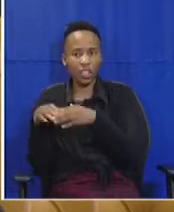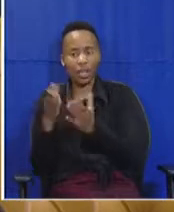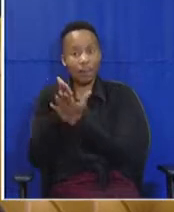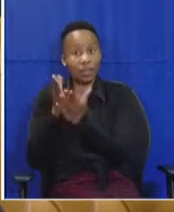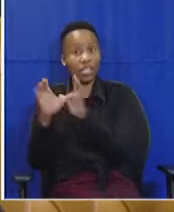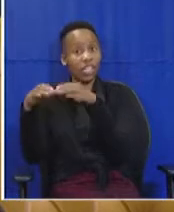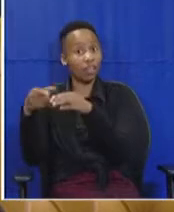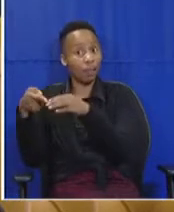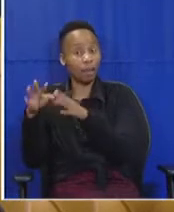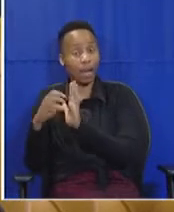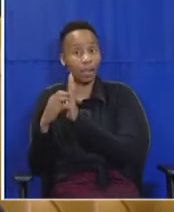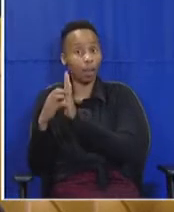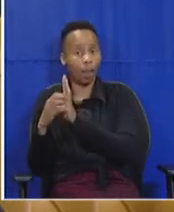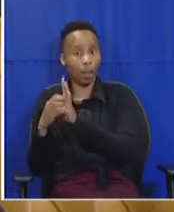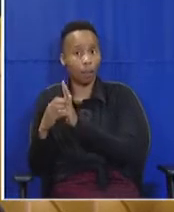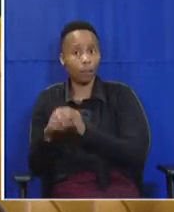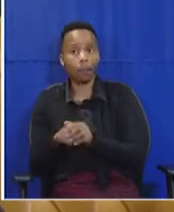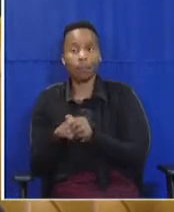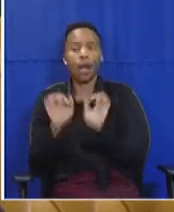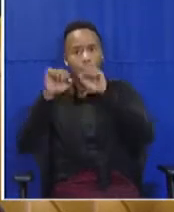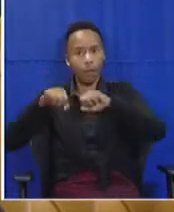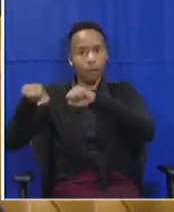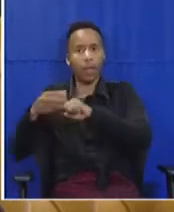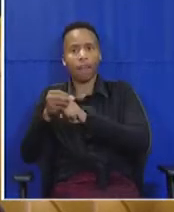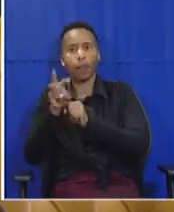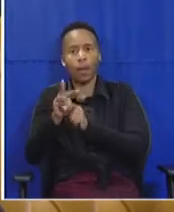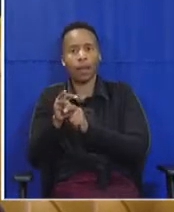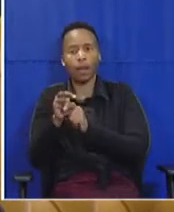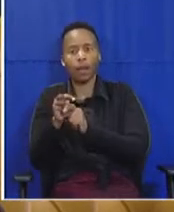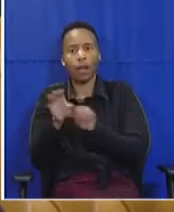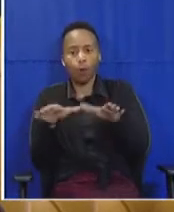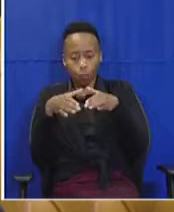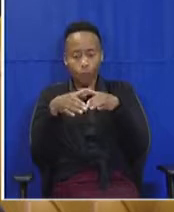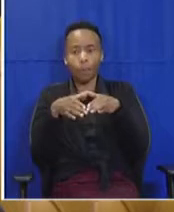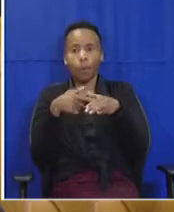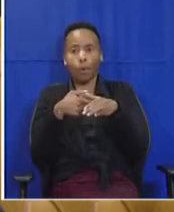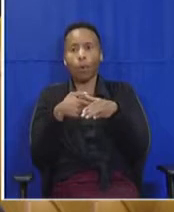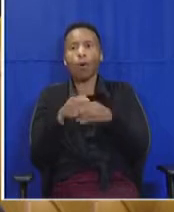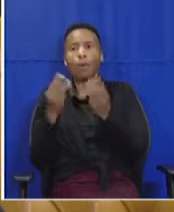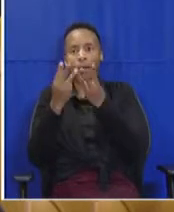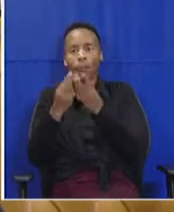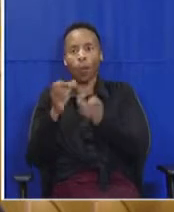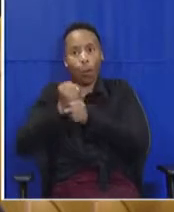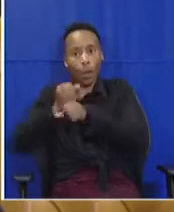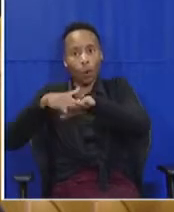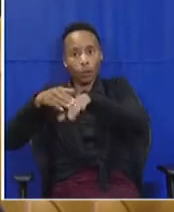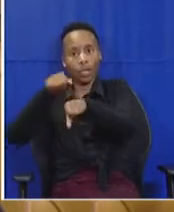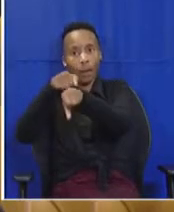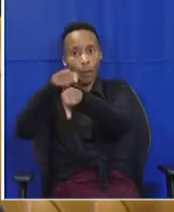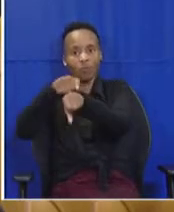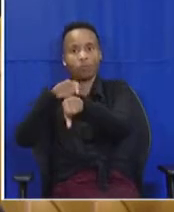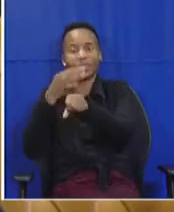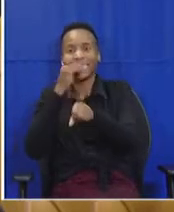example, we will have an agreement with a group of orthopedic surgeons to say, you are going to service